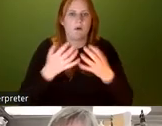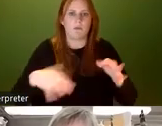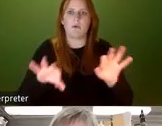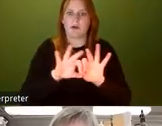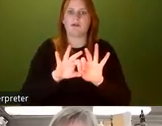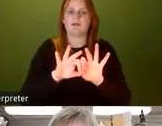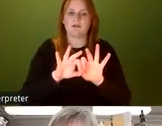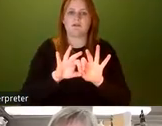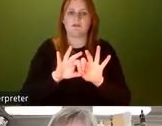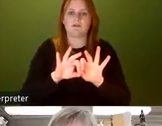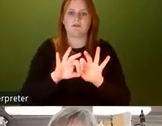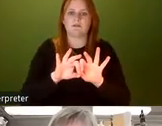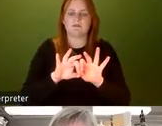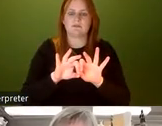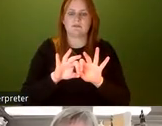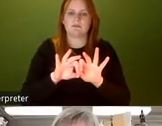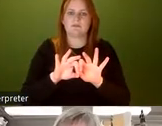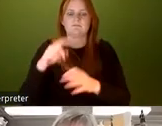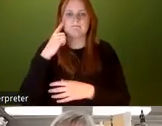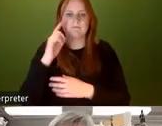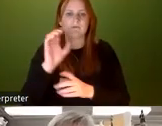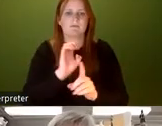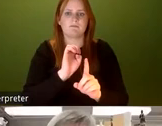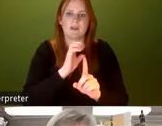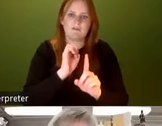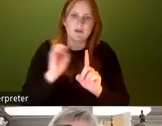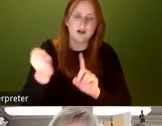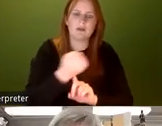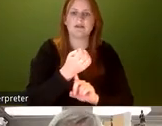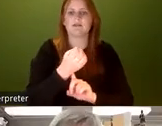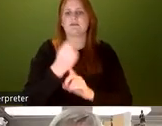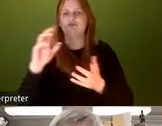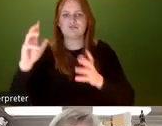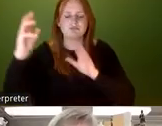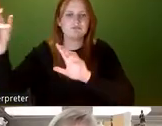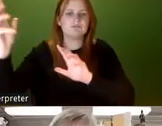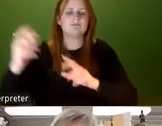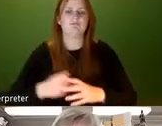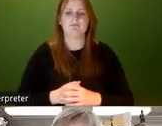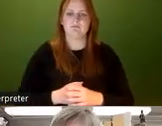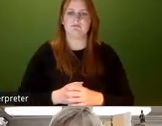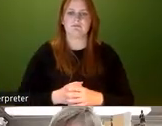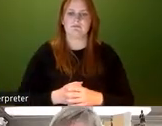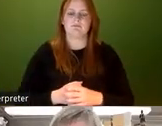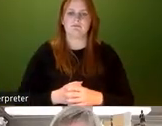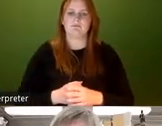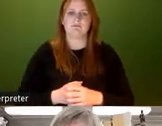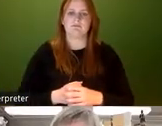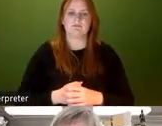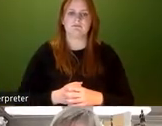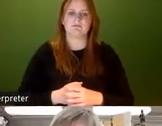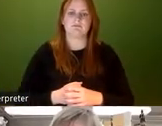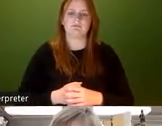in terms of environment and catastrophes and threats. So there, again, I've used that